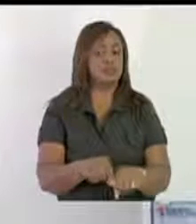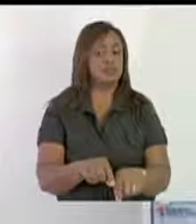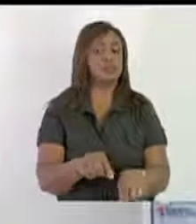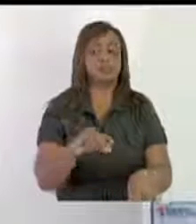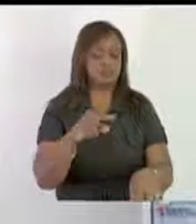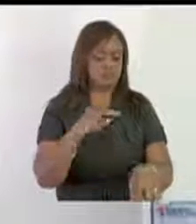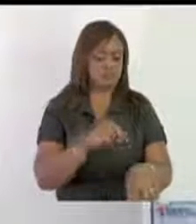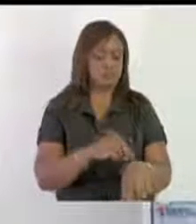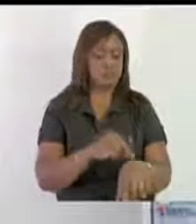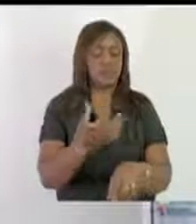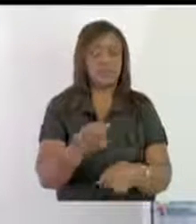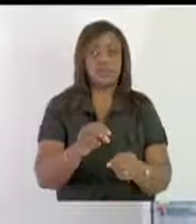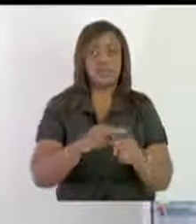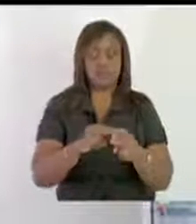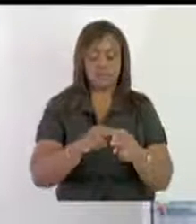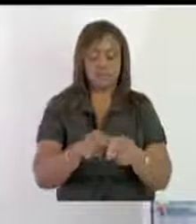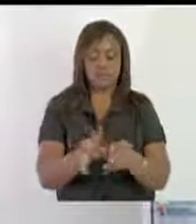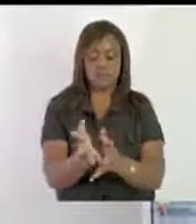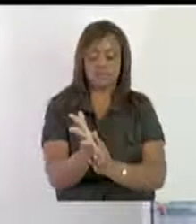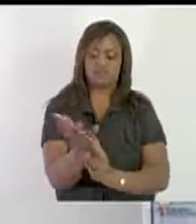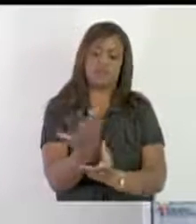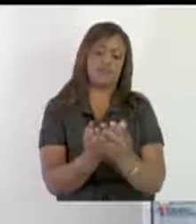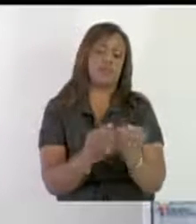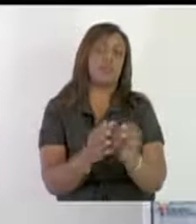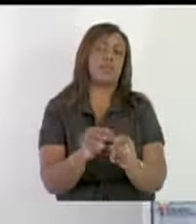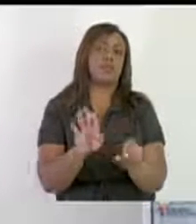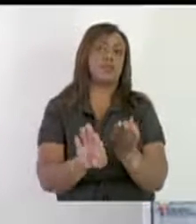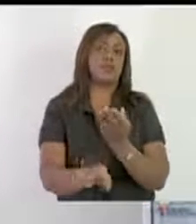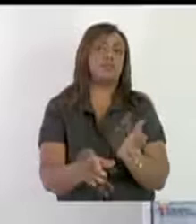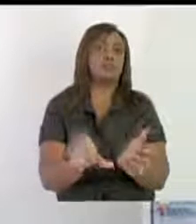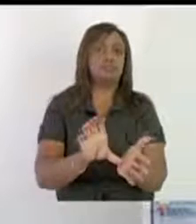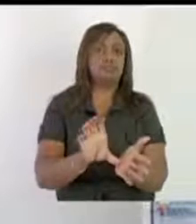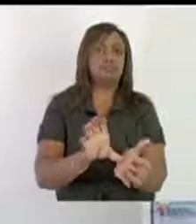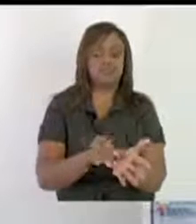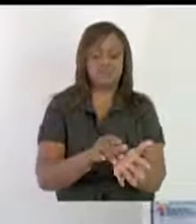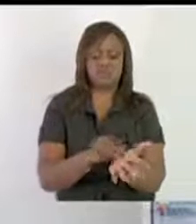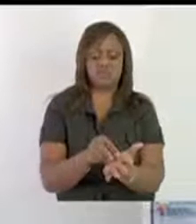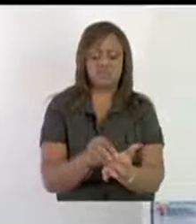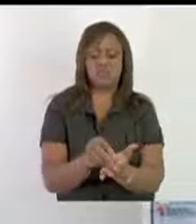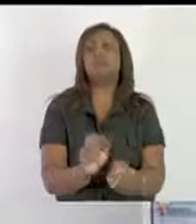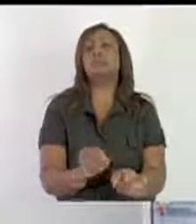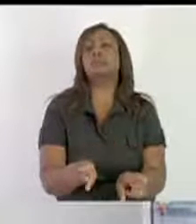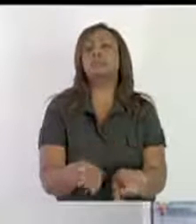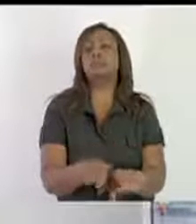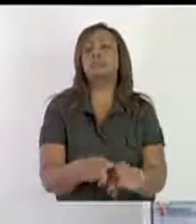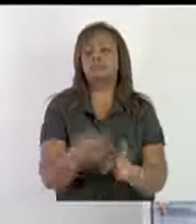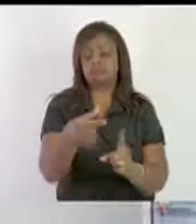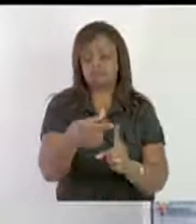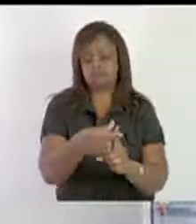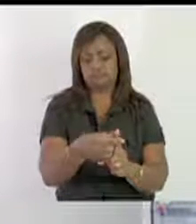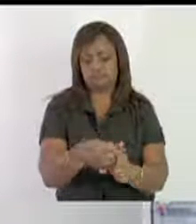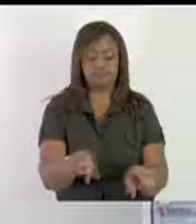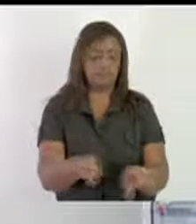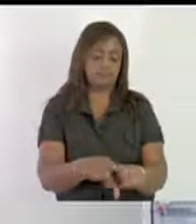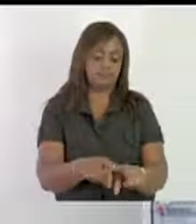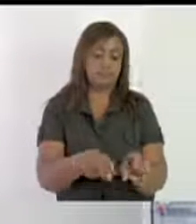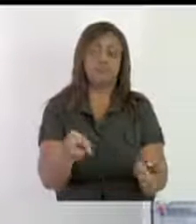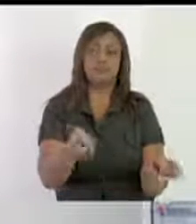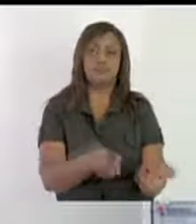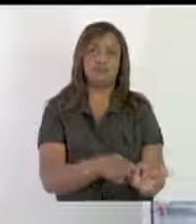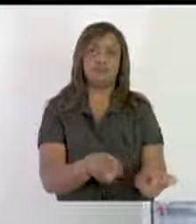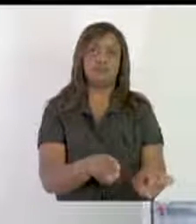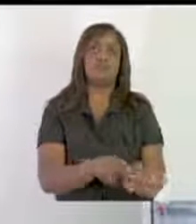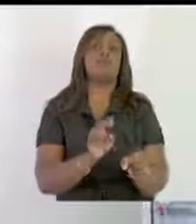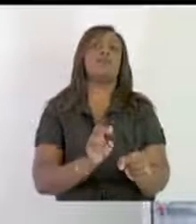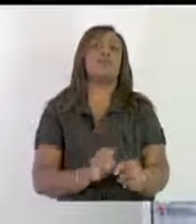putting on gloves to protect themselves and their patients from getting germs, it works the same way. So